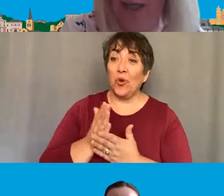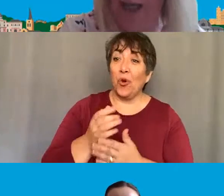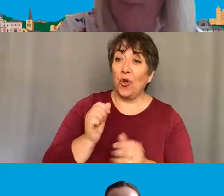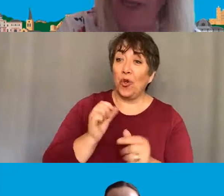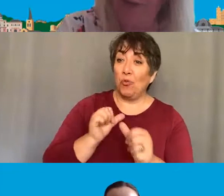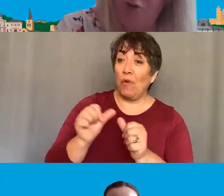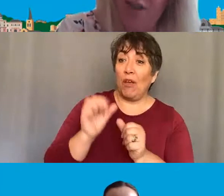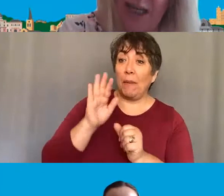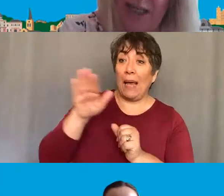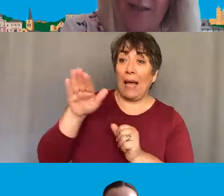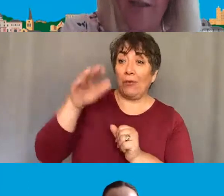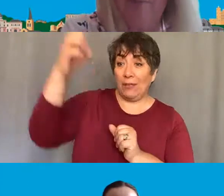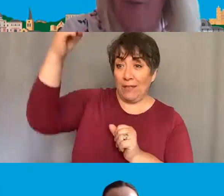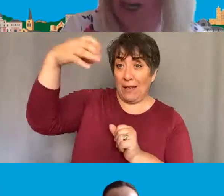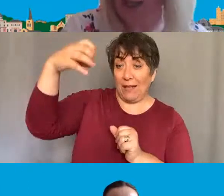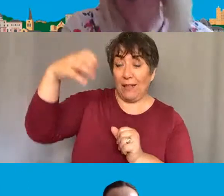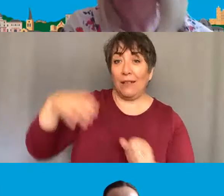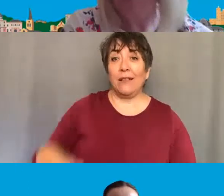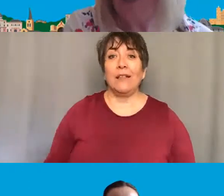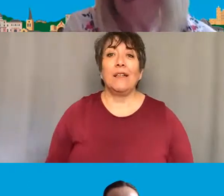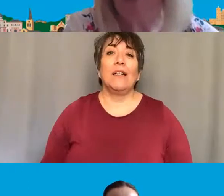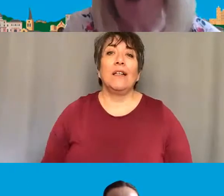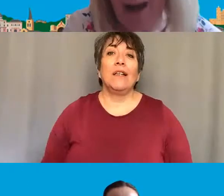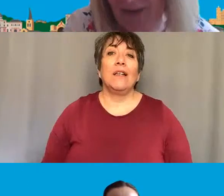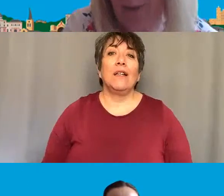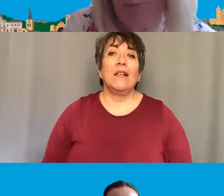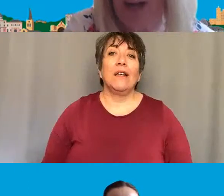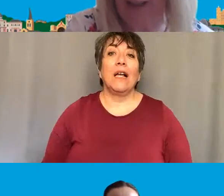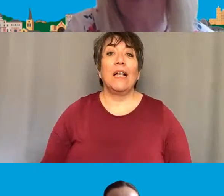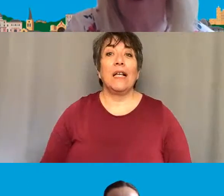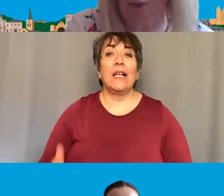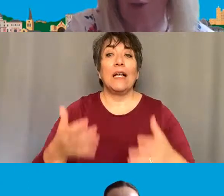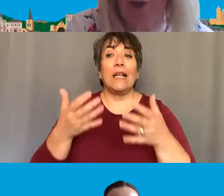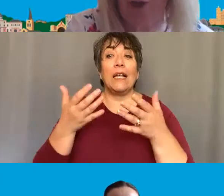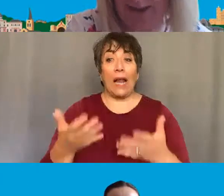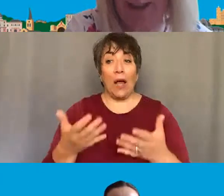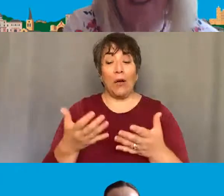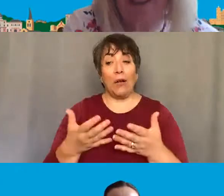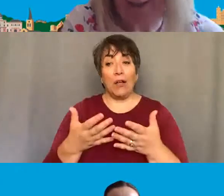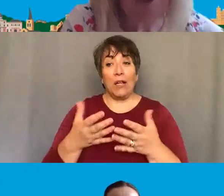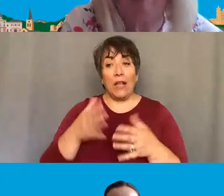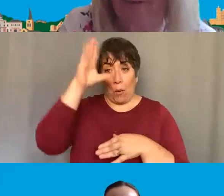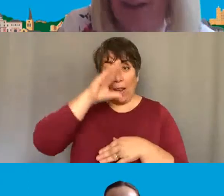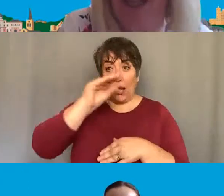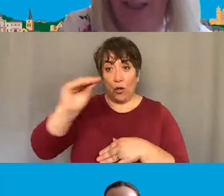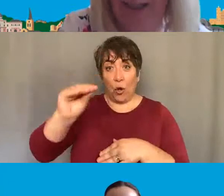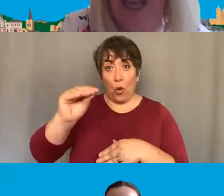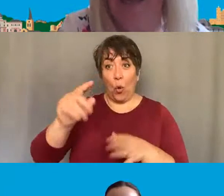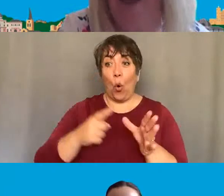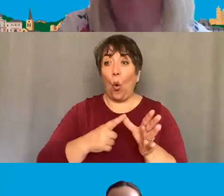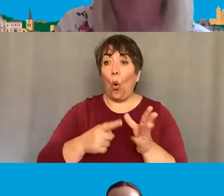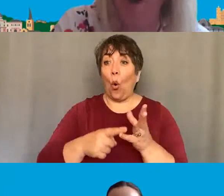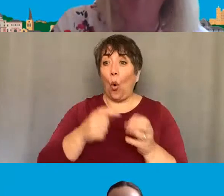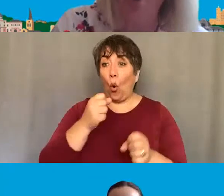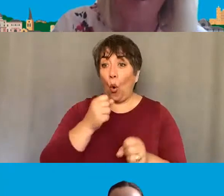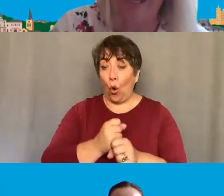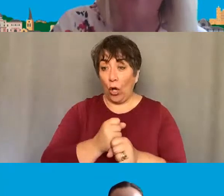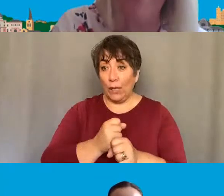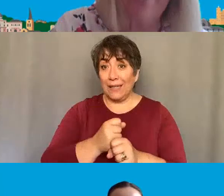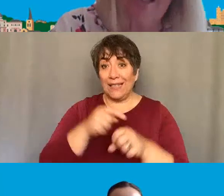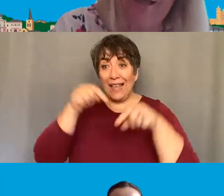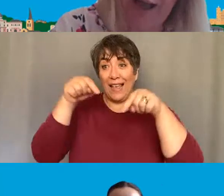you for that. I just want to say, in terms of the dialogue, we are having a break for August, and I know you'll be devastated to hear that, but we